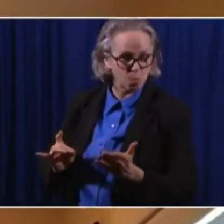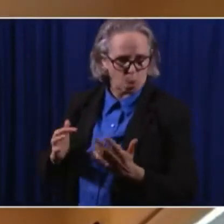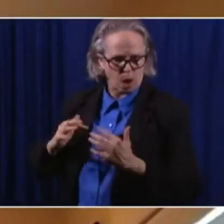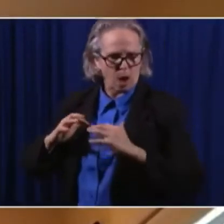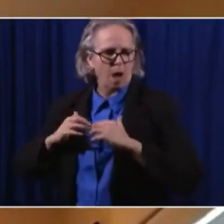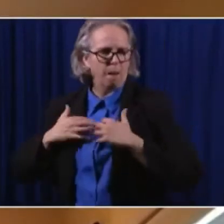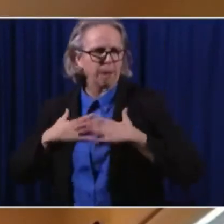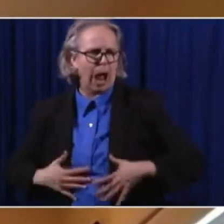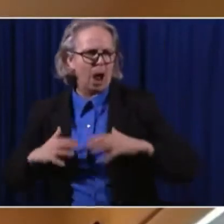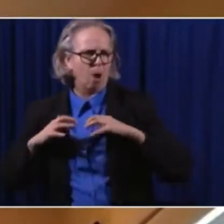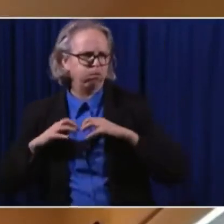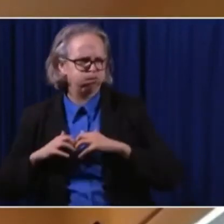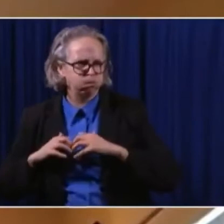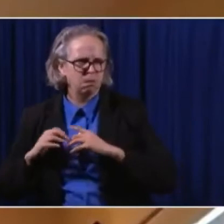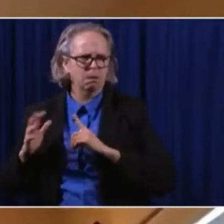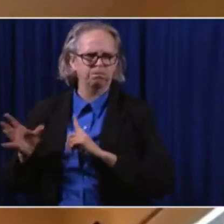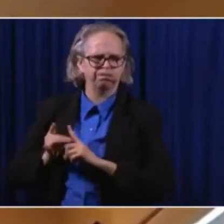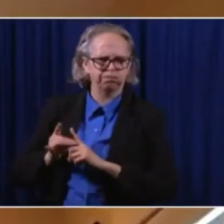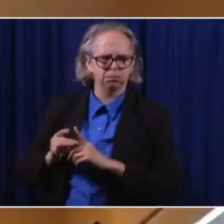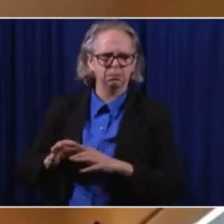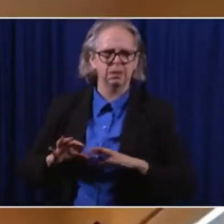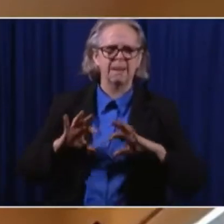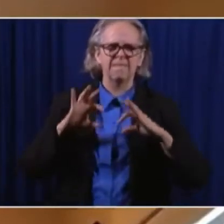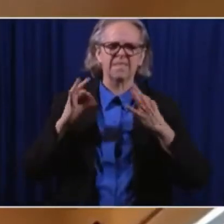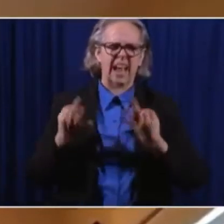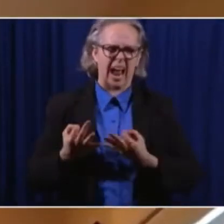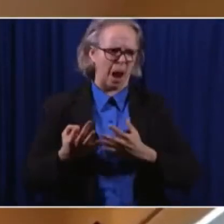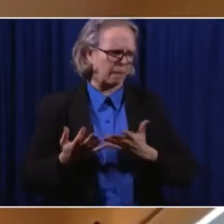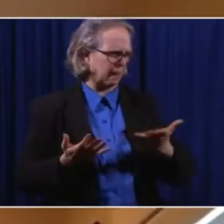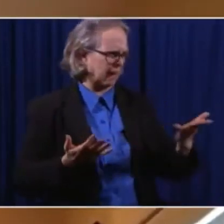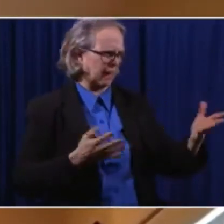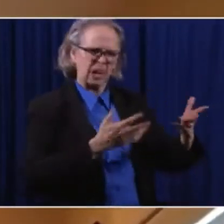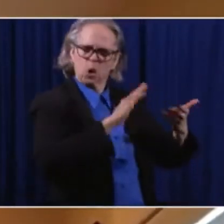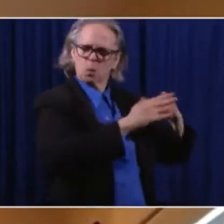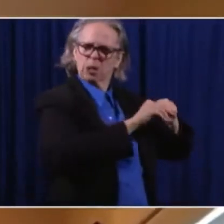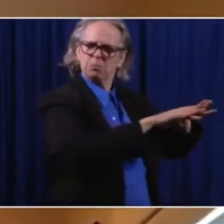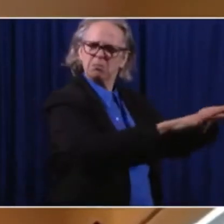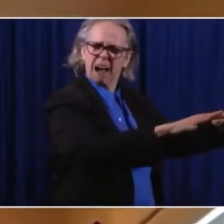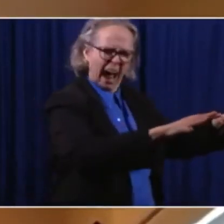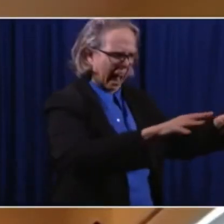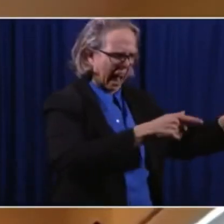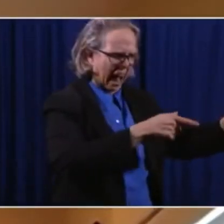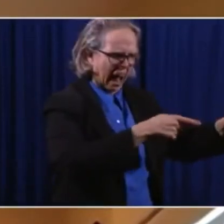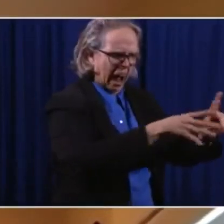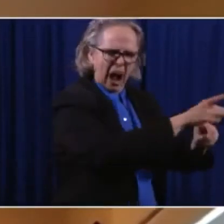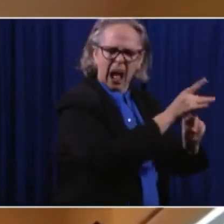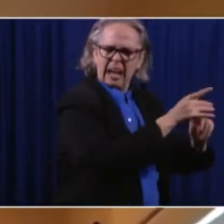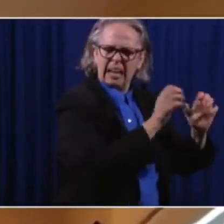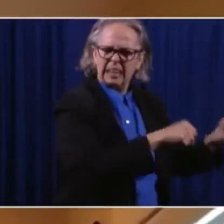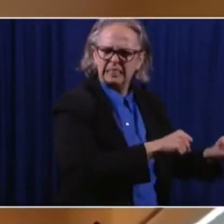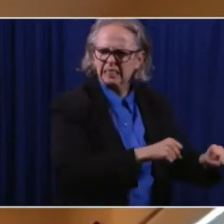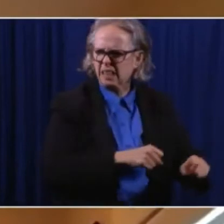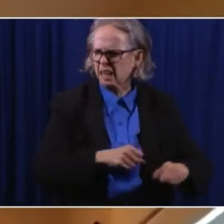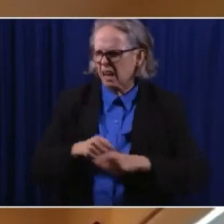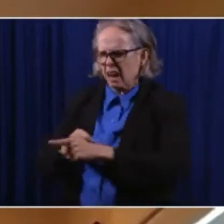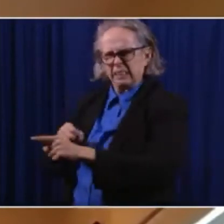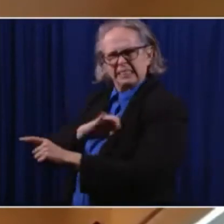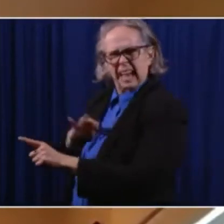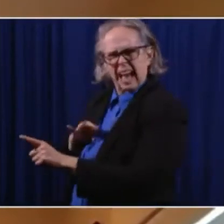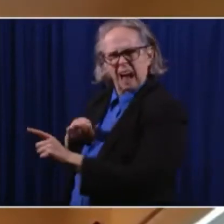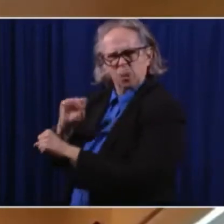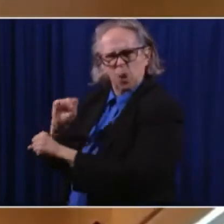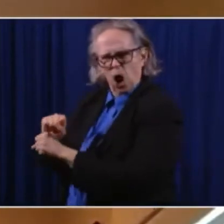these outside the hospital exposures, some of those people, some of those vital nurses and other medical staff